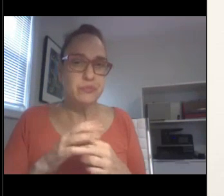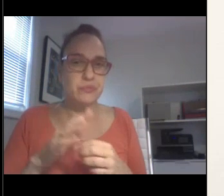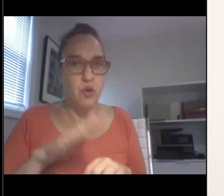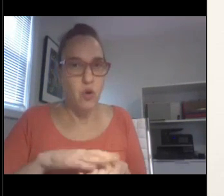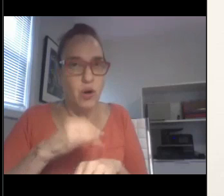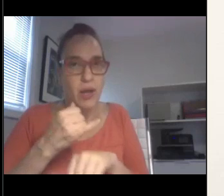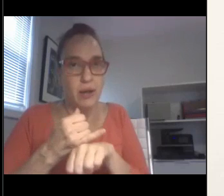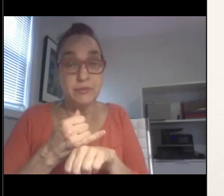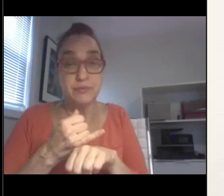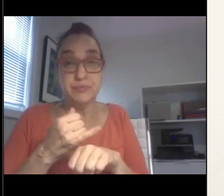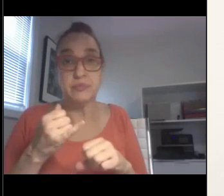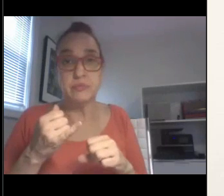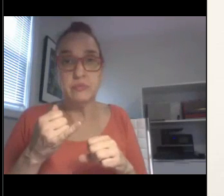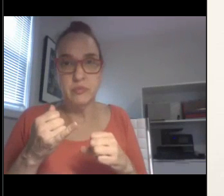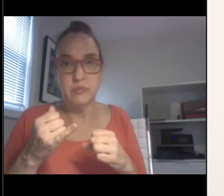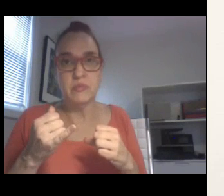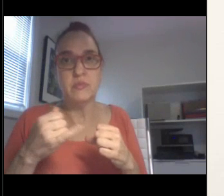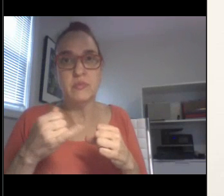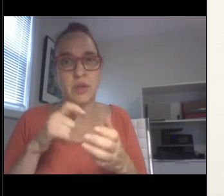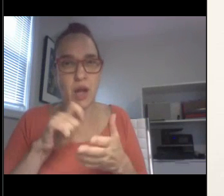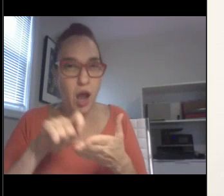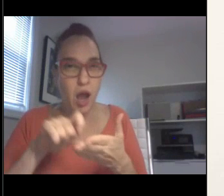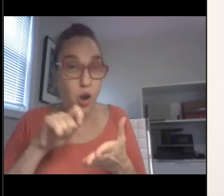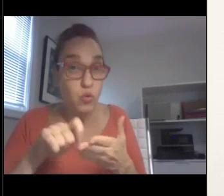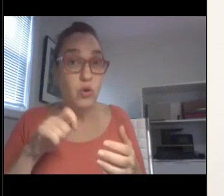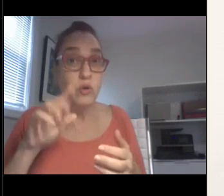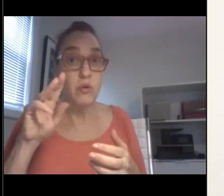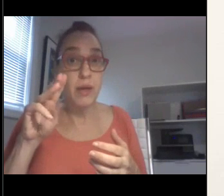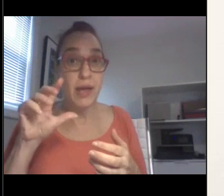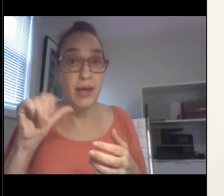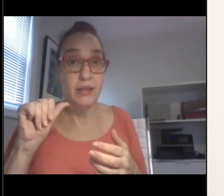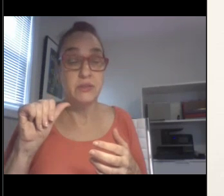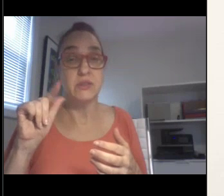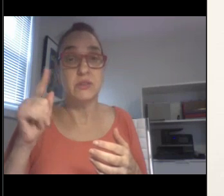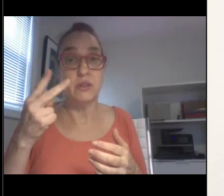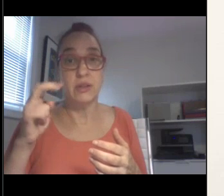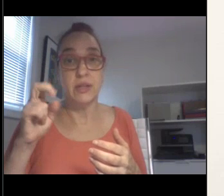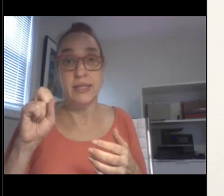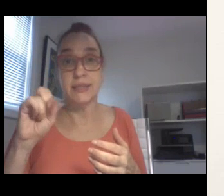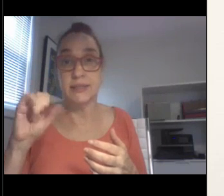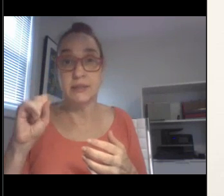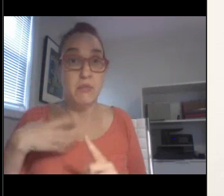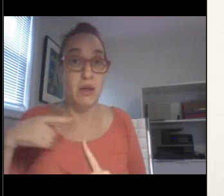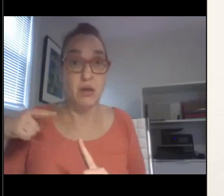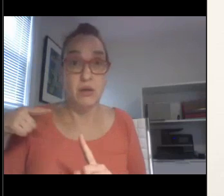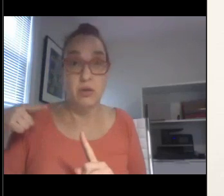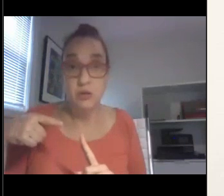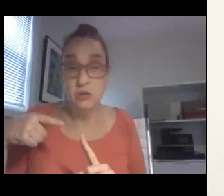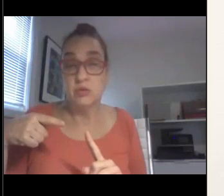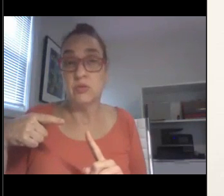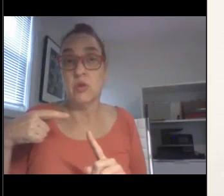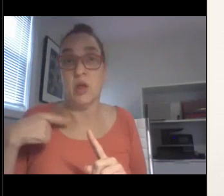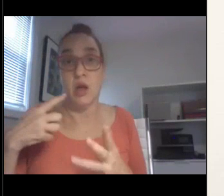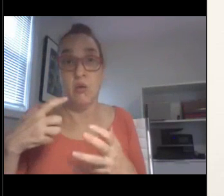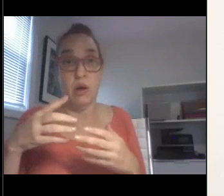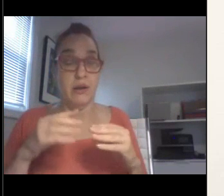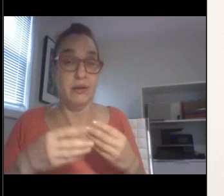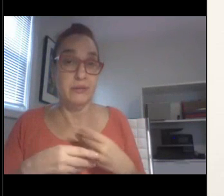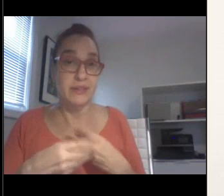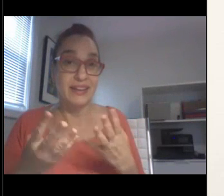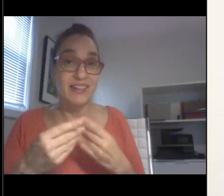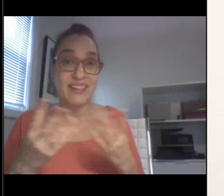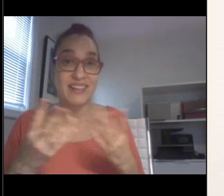years after the fact, and I had written the master's thesis, and one of my ethical things was that I was going to give all of the participants a